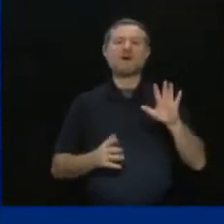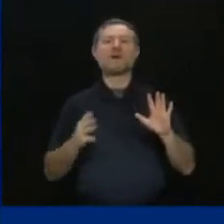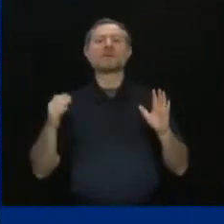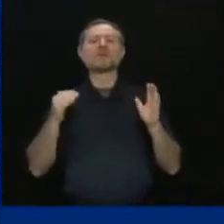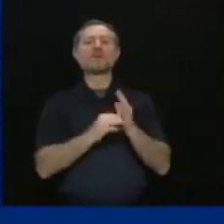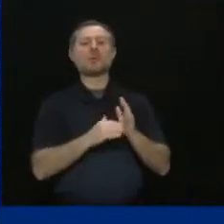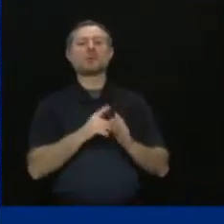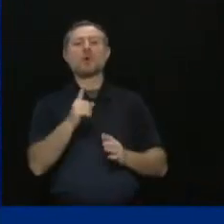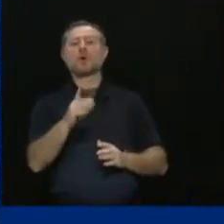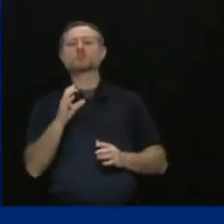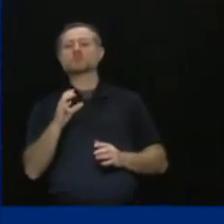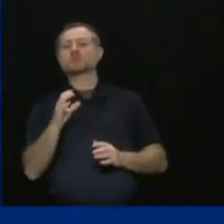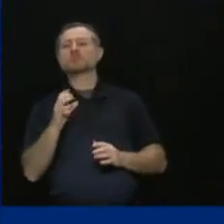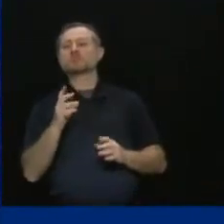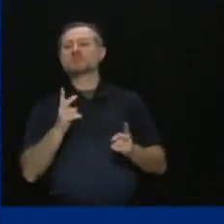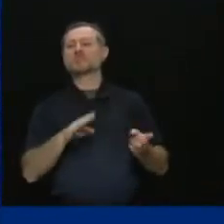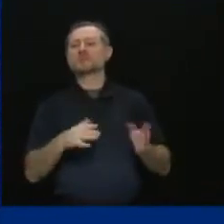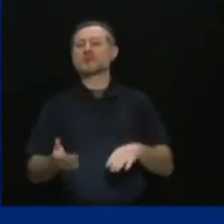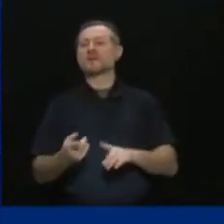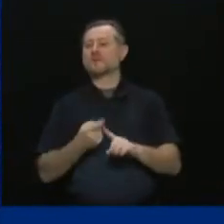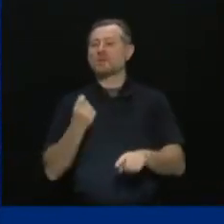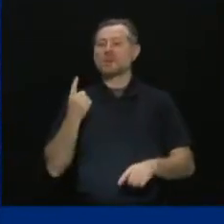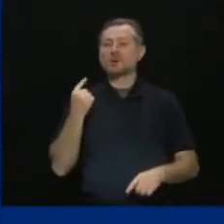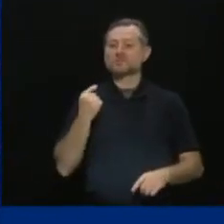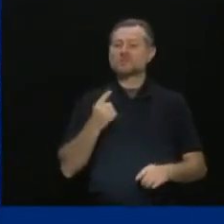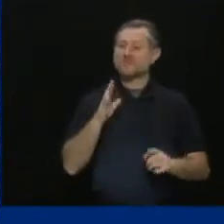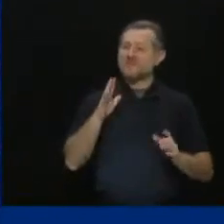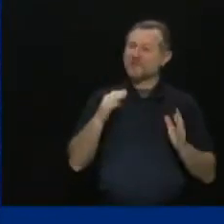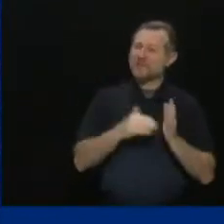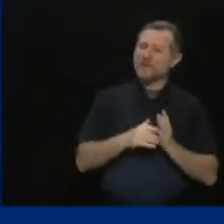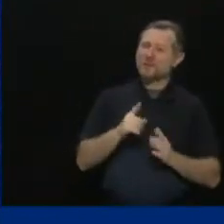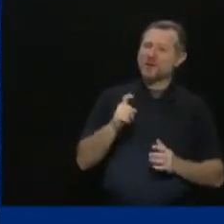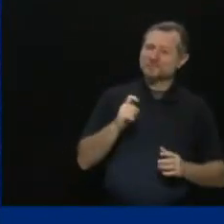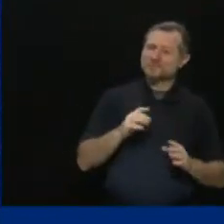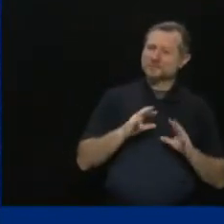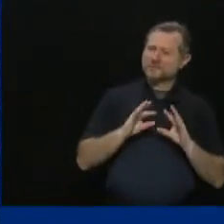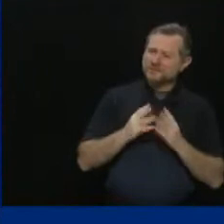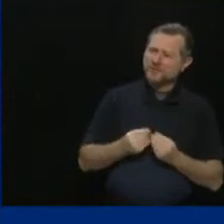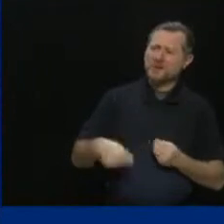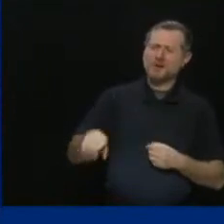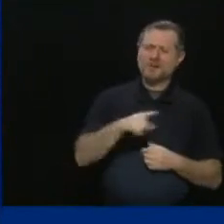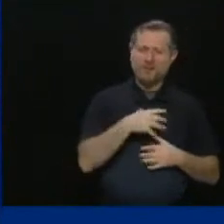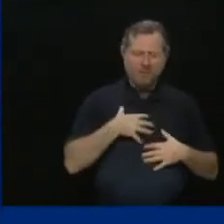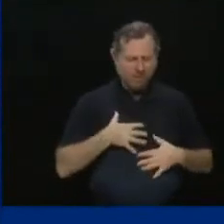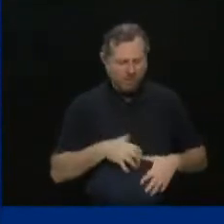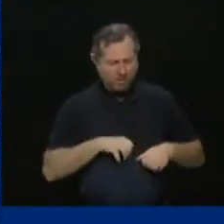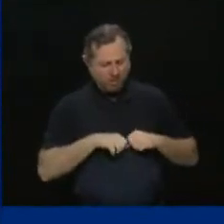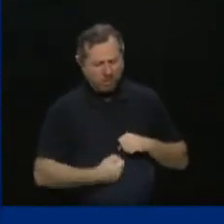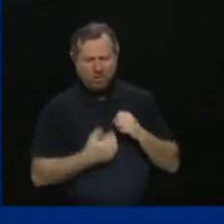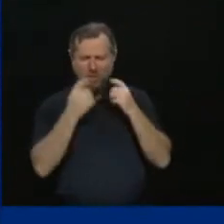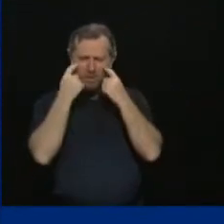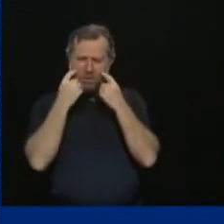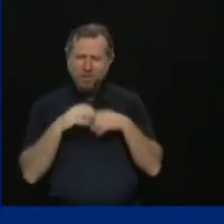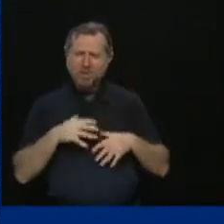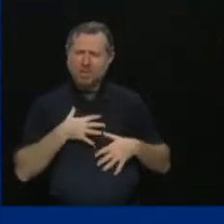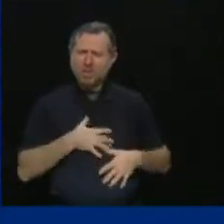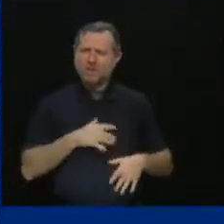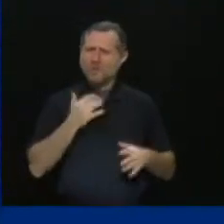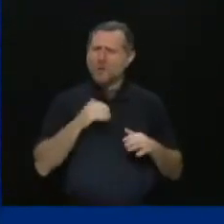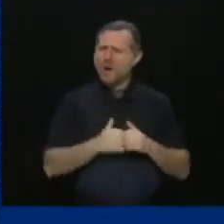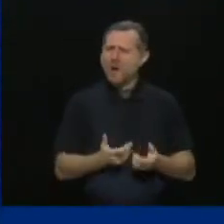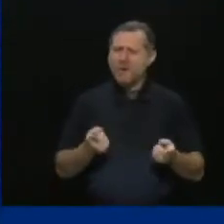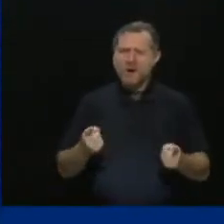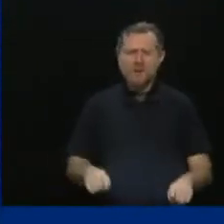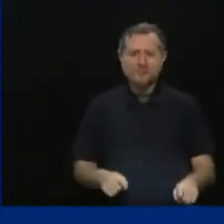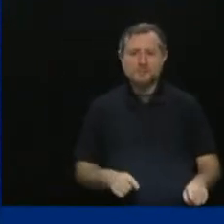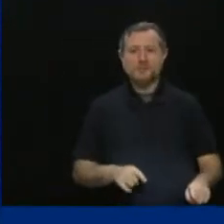preventable overdose last year alone. 5,100 families that just are saying, how did that happen? How did that happen?